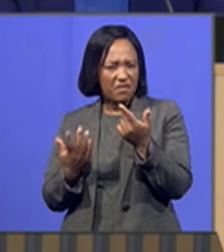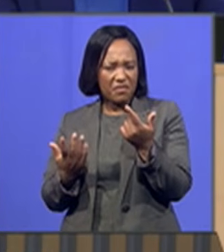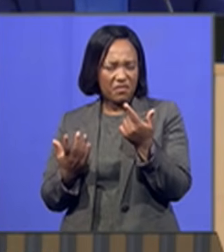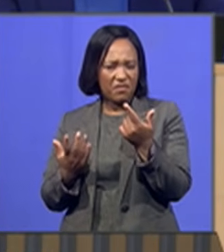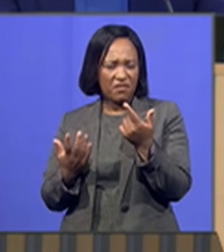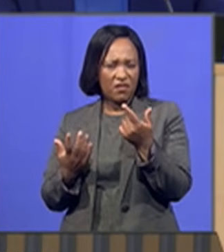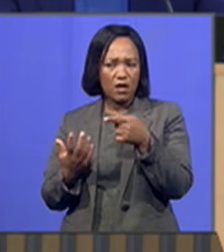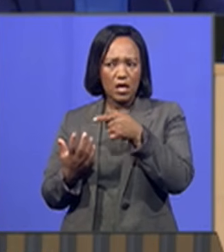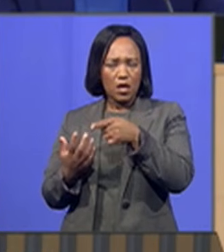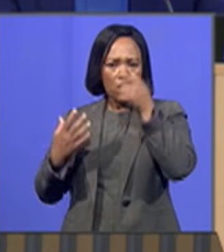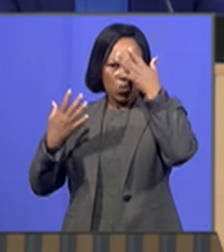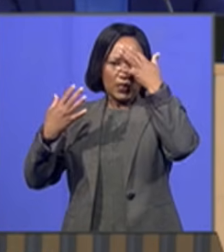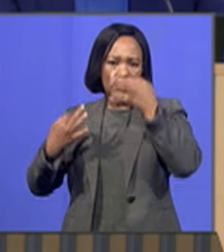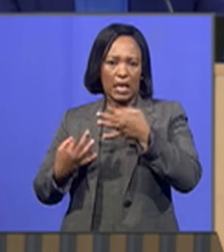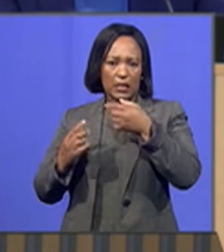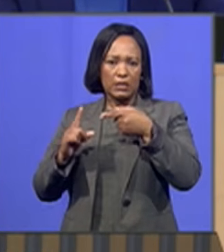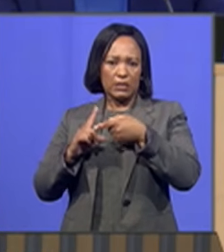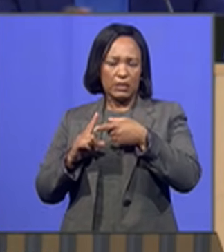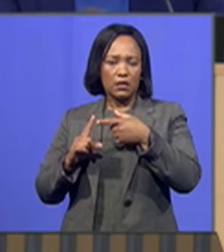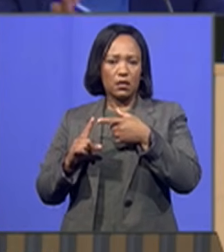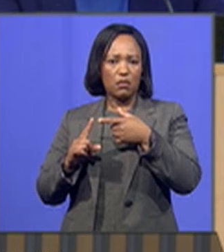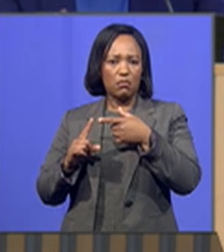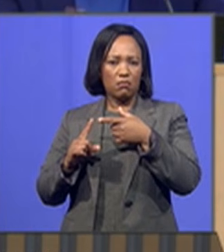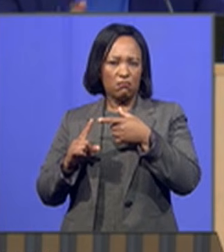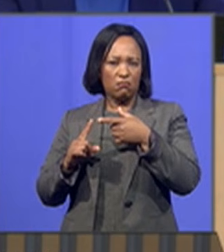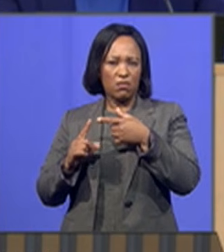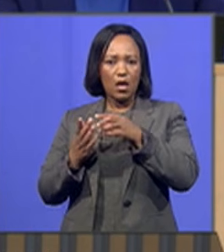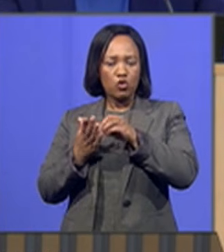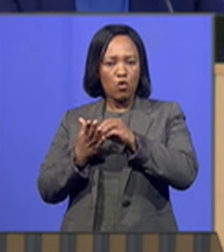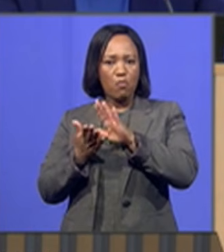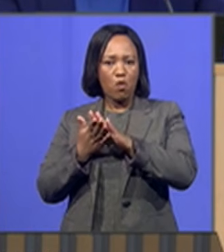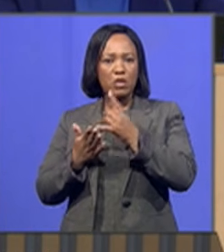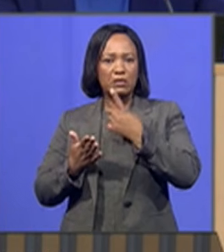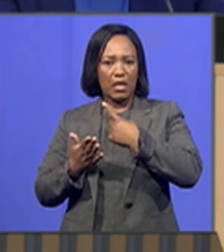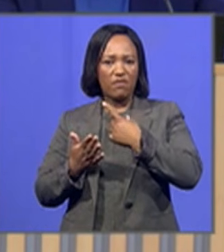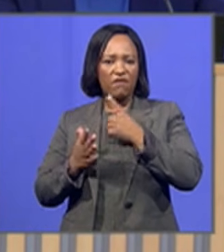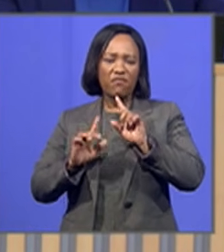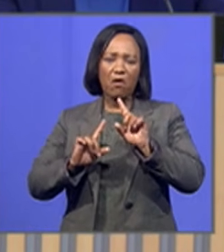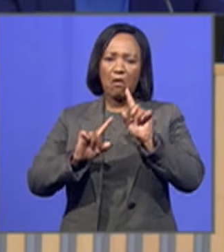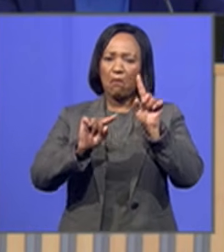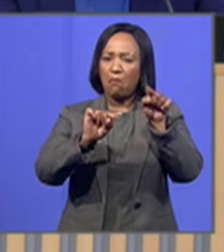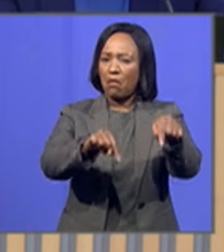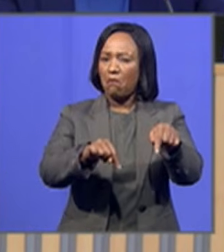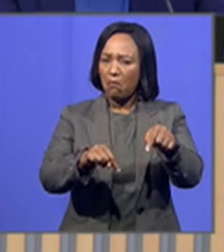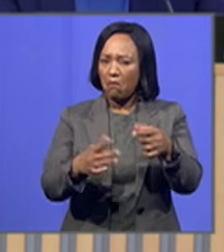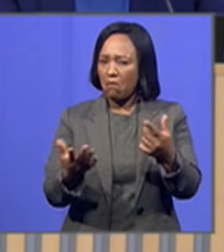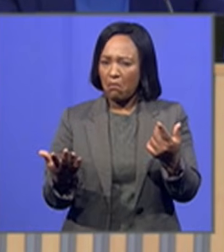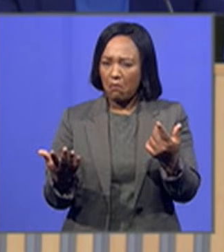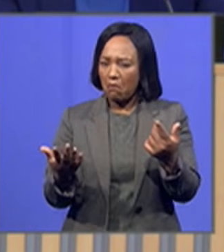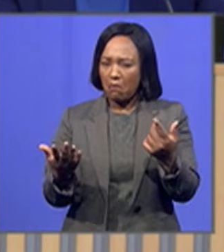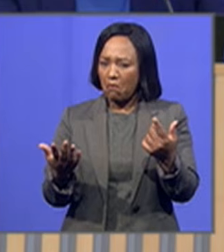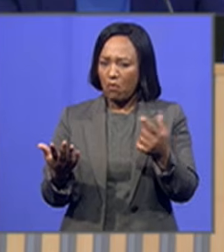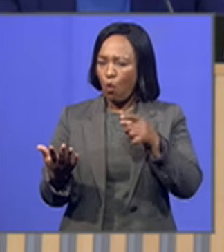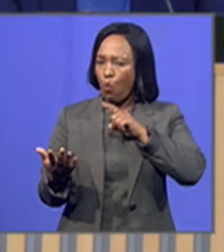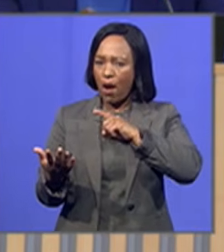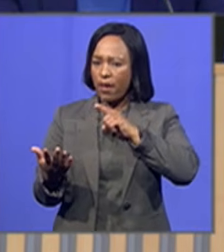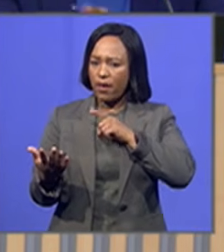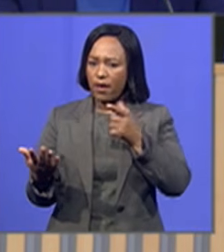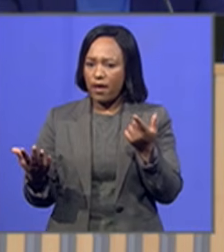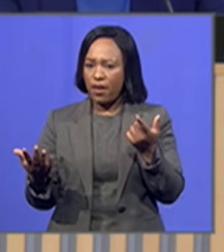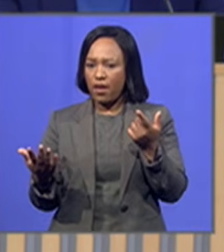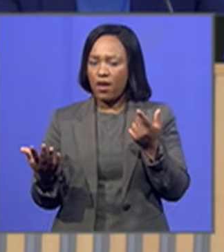the decision you make to book yourself for the purposes of doing this, why did you